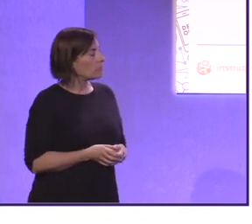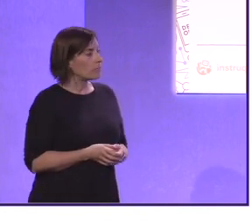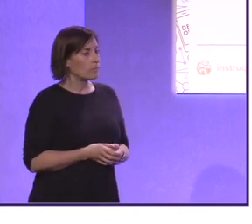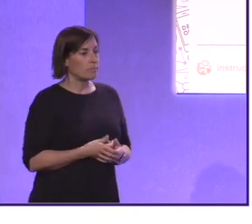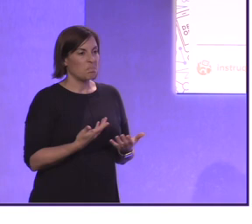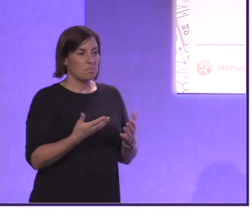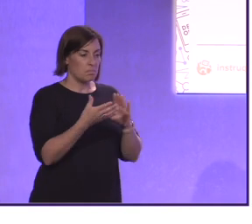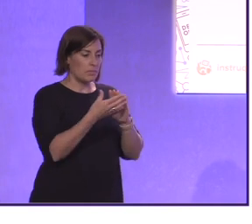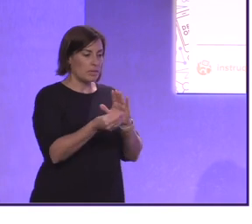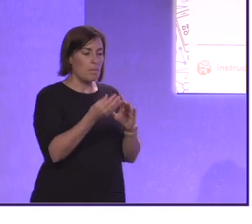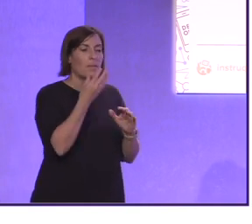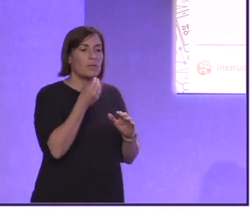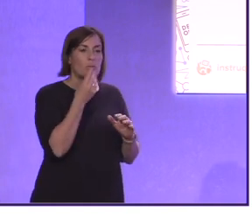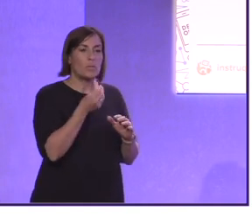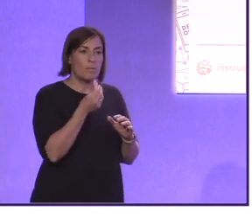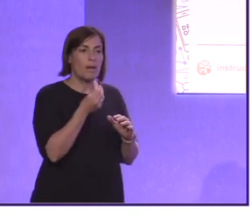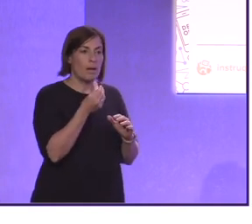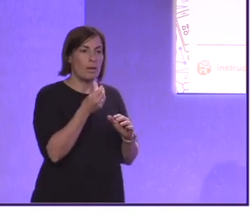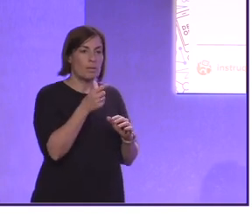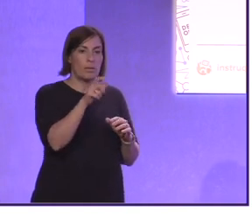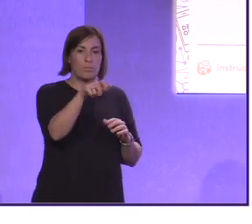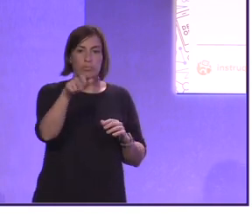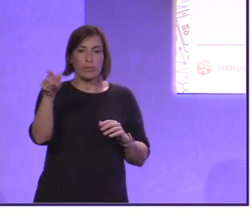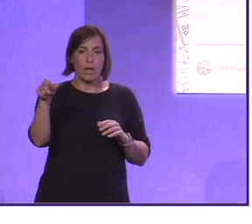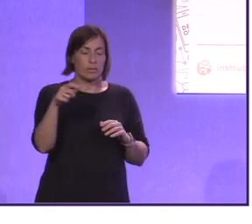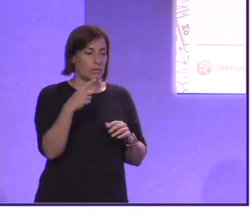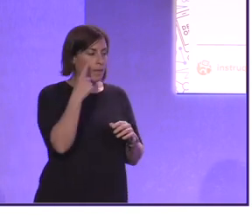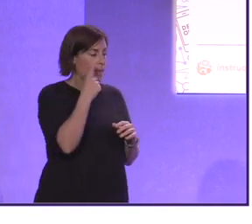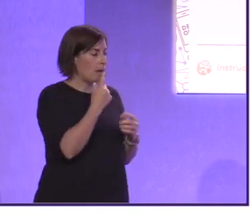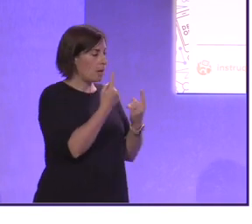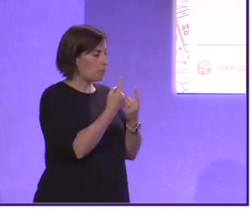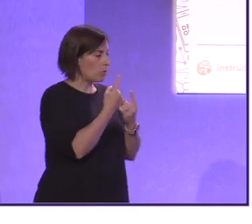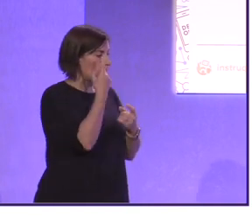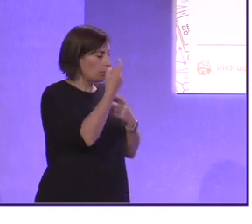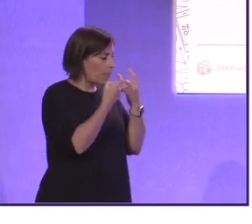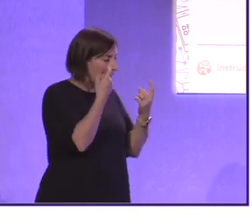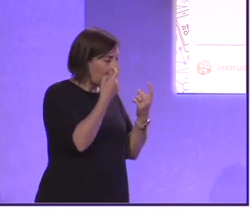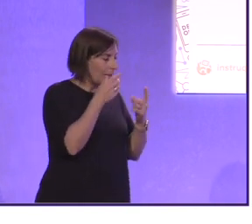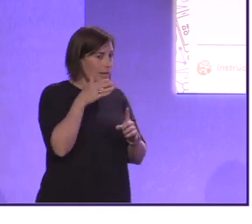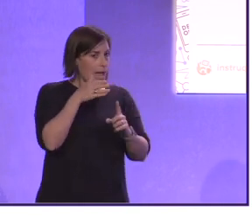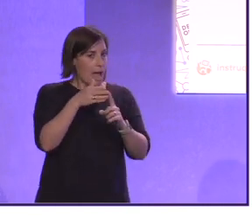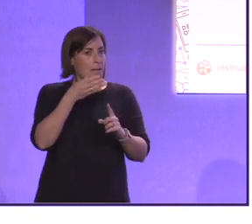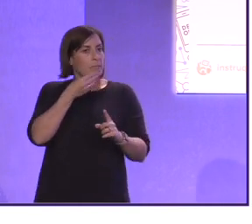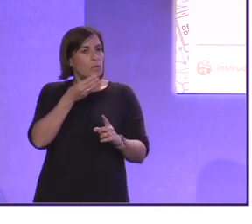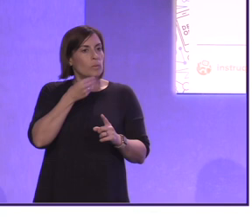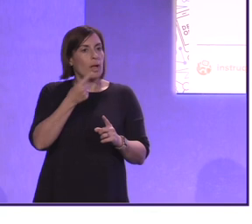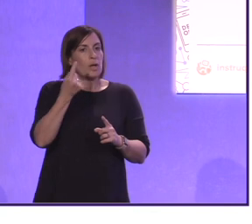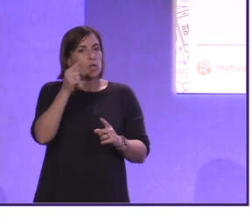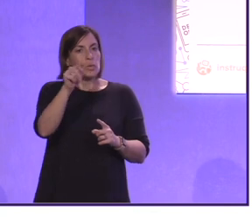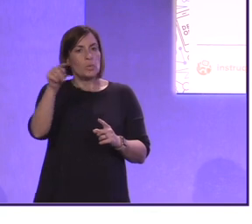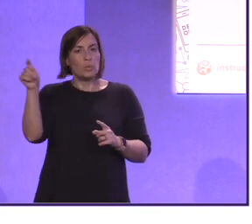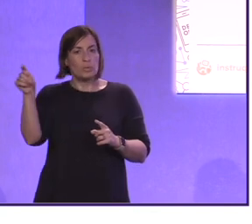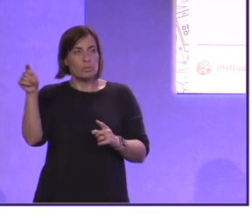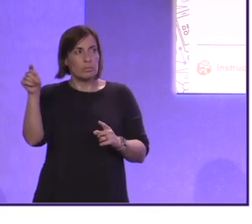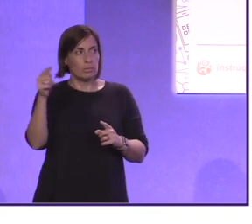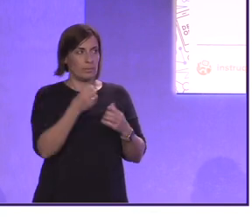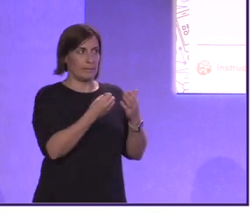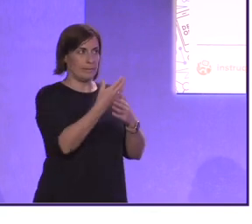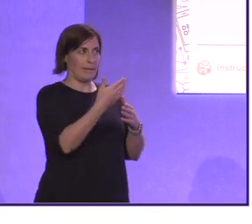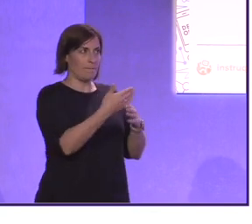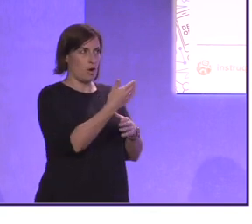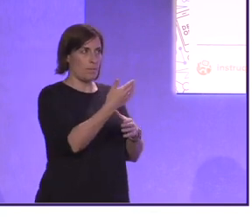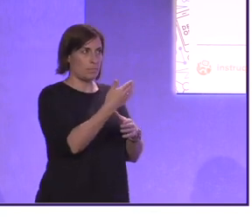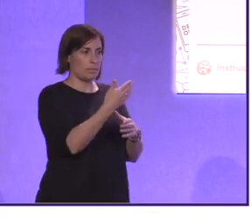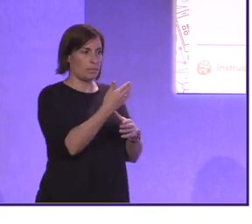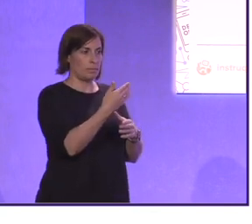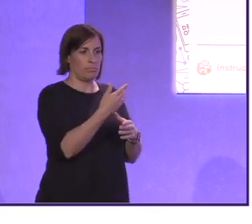instance, we have kind of cracked this, because this is where product thinking comes in, and we just felt that in the DevOps space, that just wasn't, at least the teams we were working with, mm-hmm.